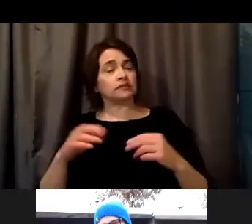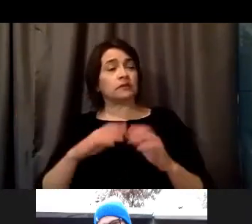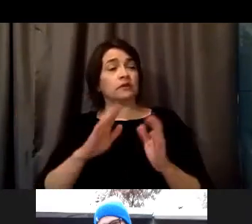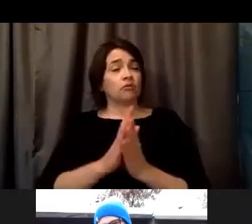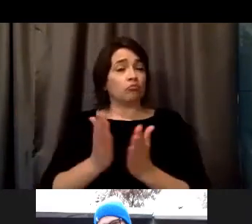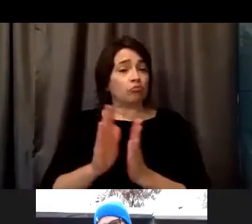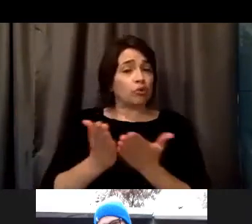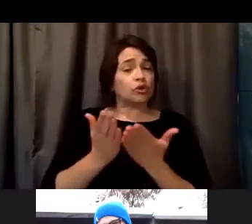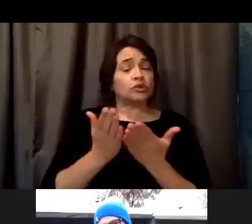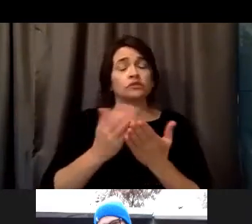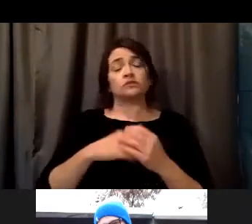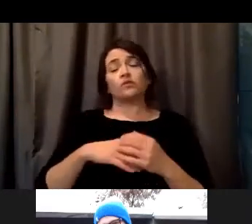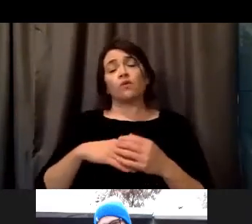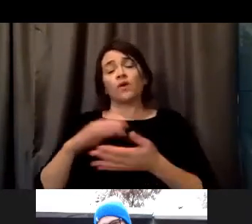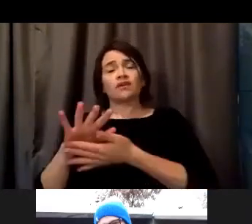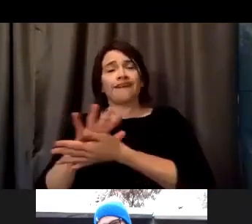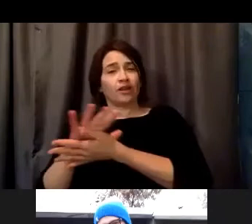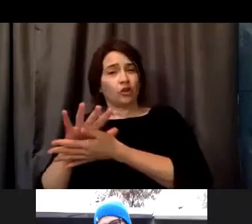classroom, documentaries